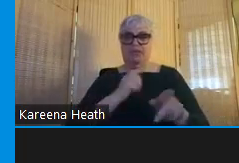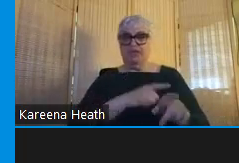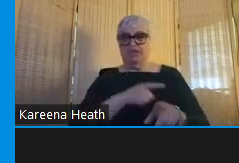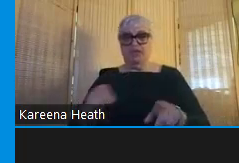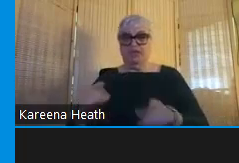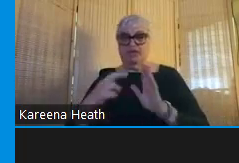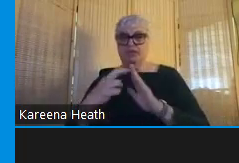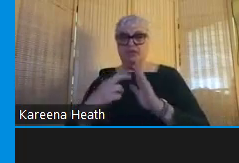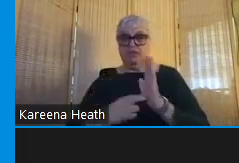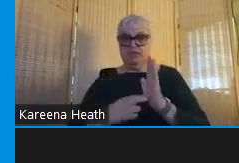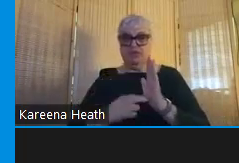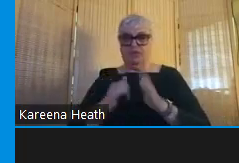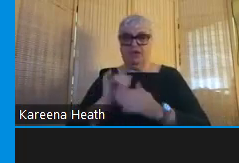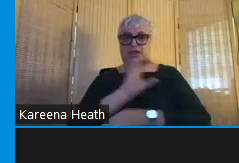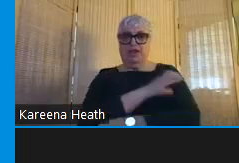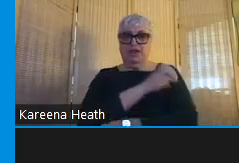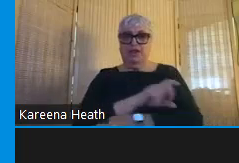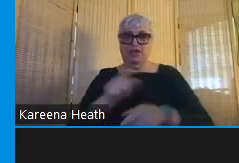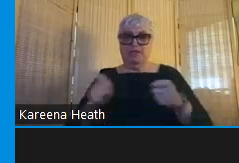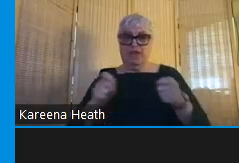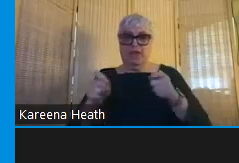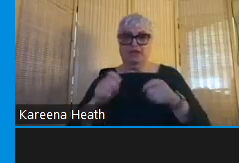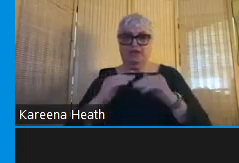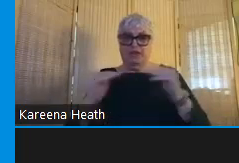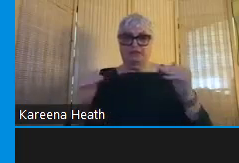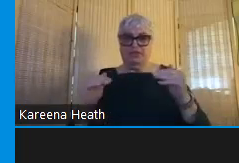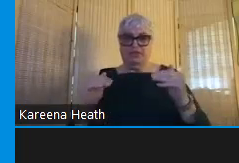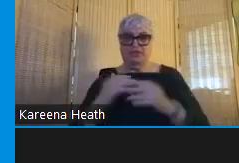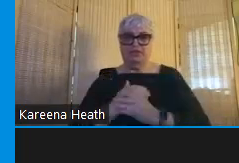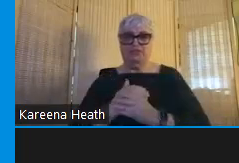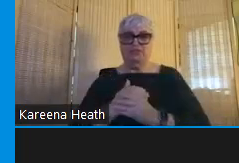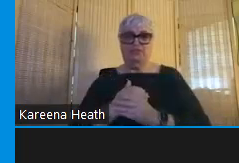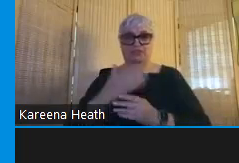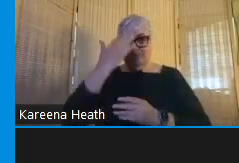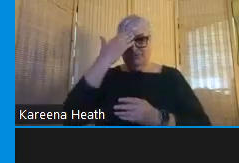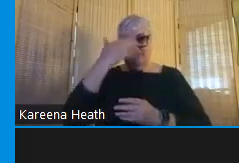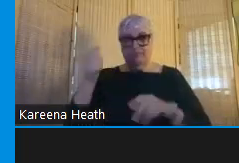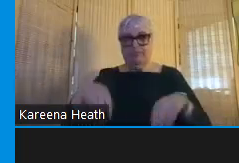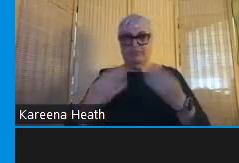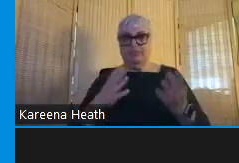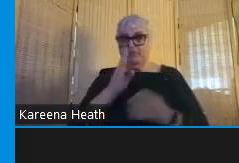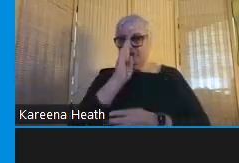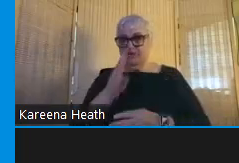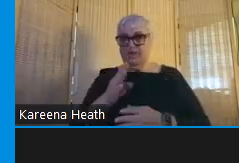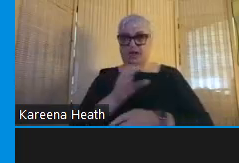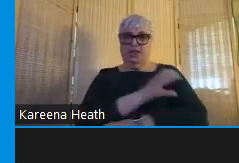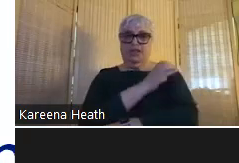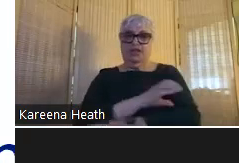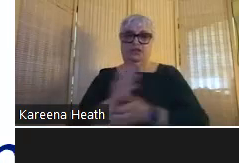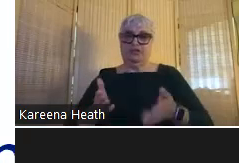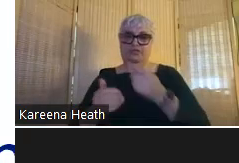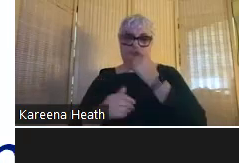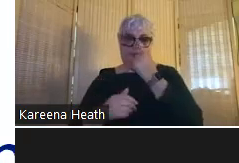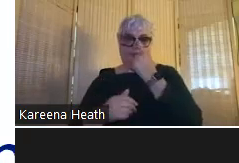are situated at a clinically managed level of care because they're providing direct clinical services. So I'll take the next slide,